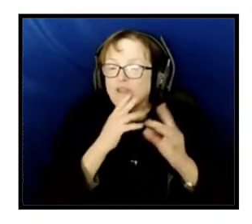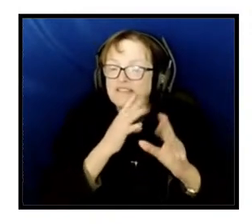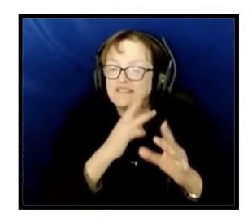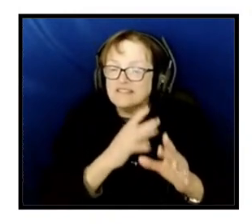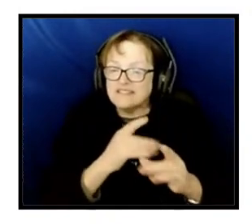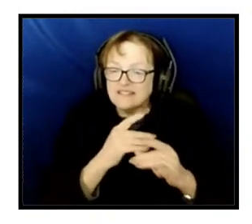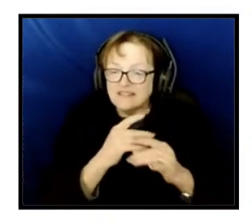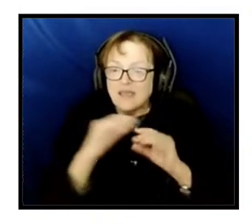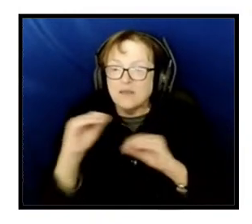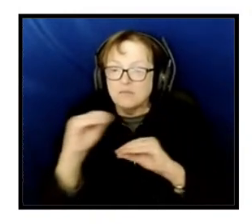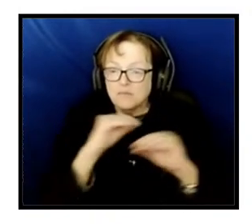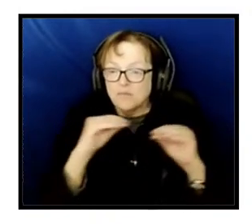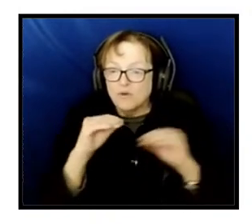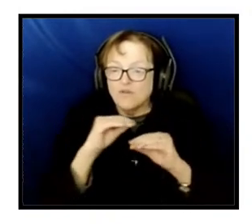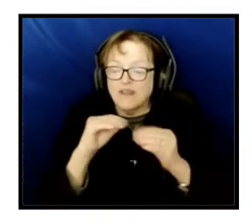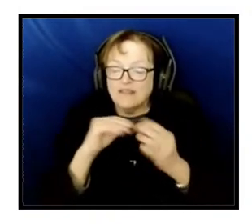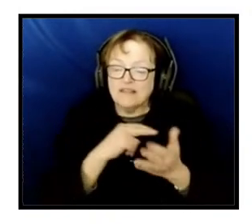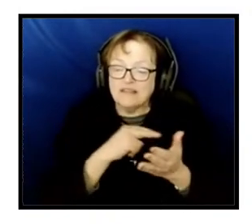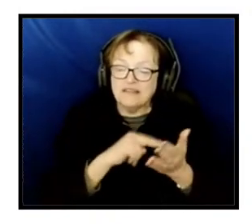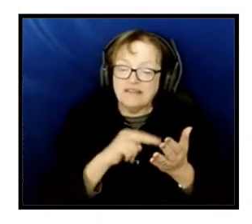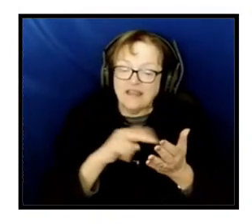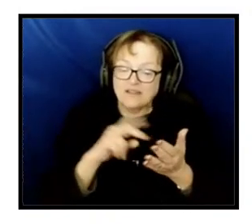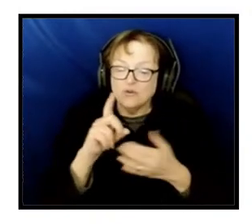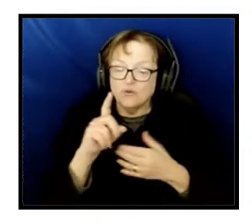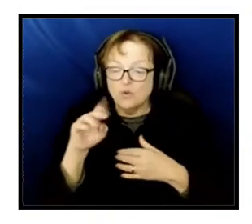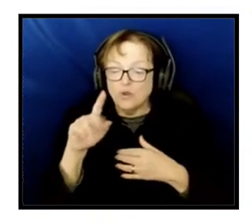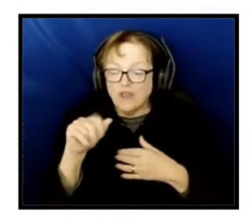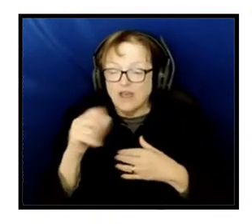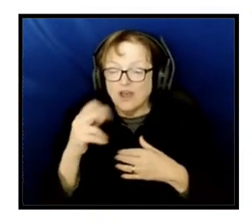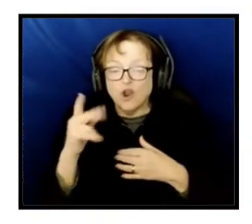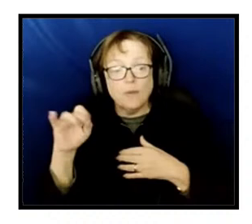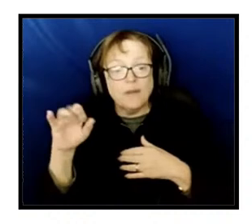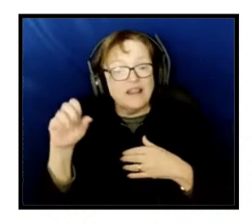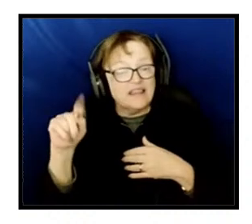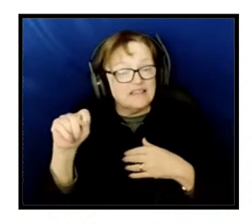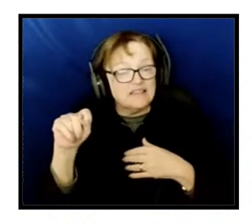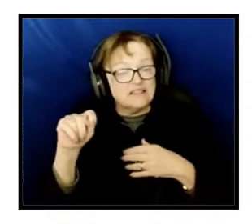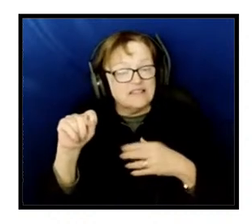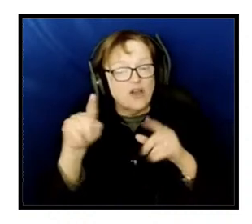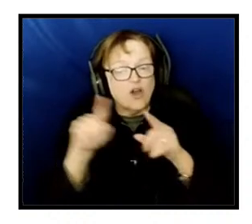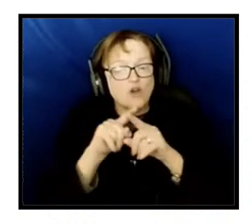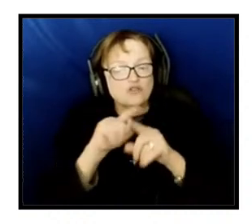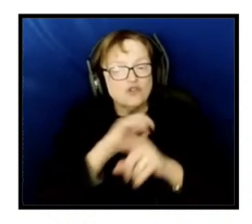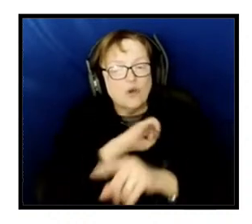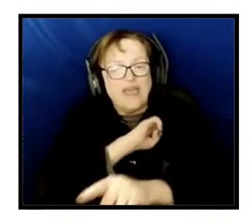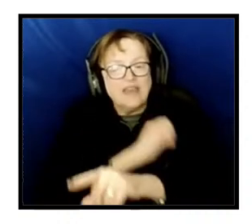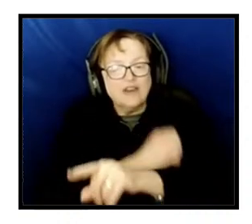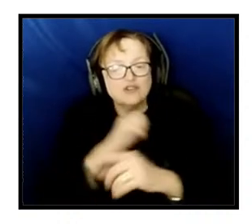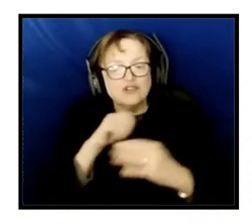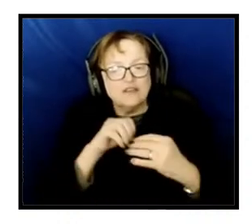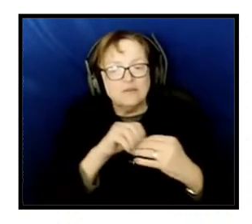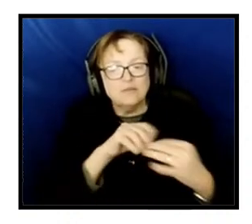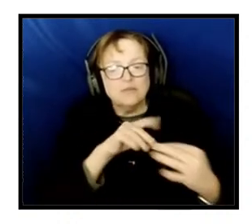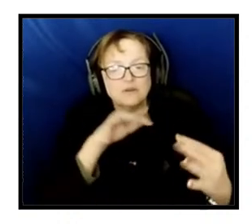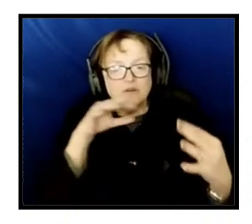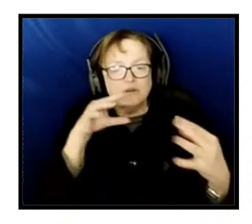a dancer, a doula, herbalist, and as an energy practitioner. Rochelle comes from a